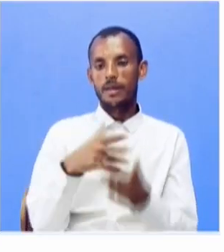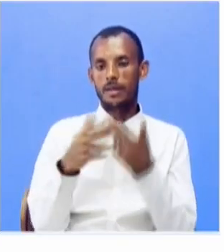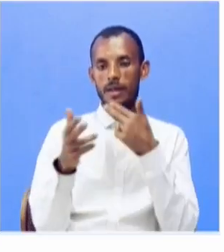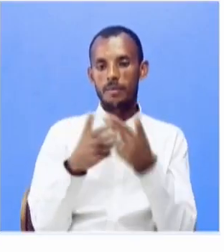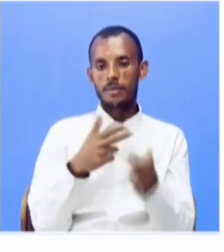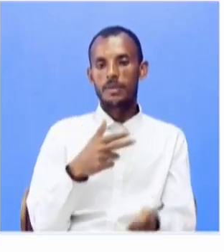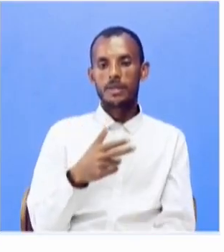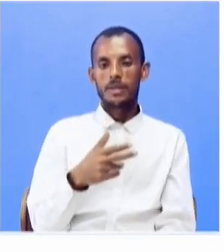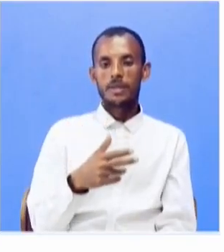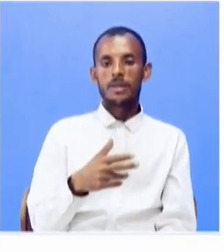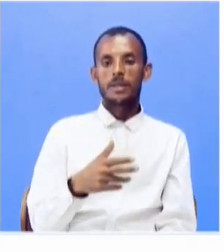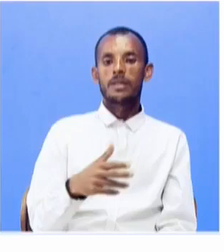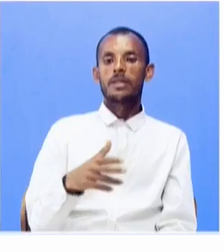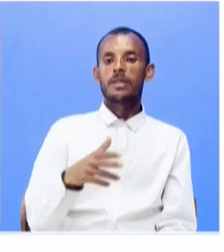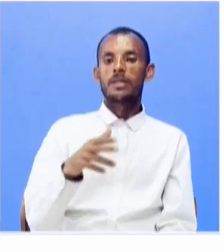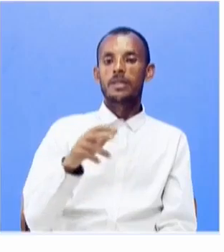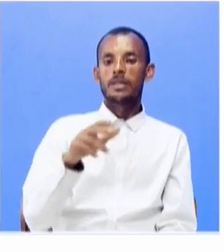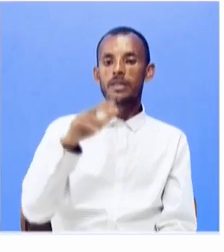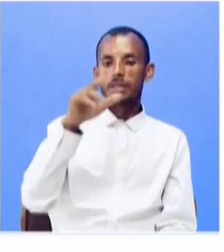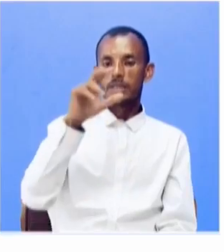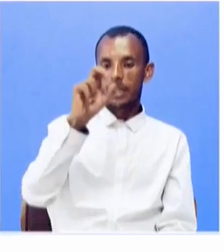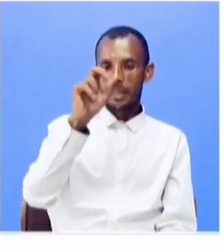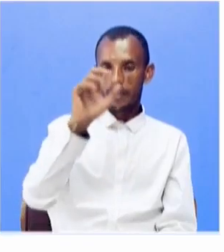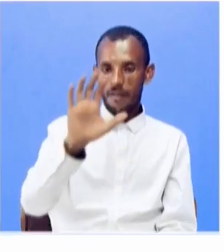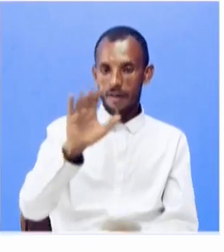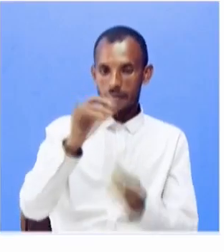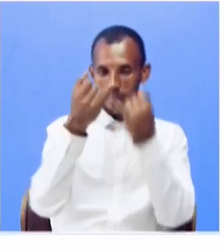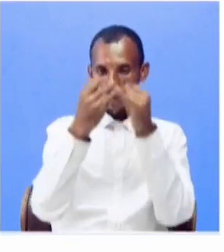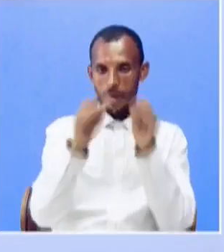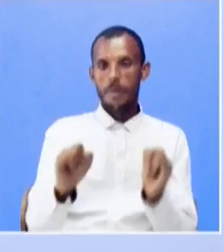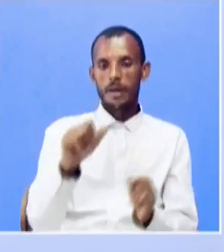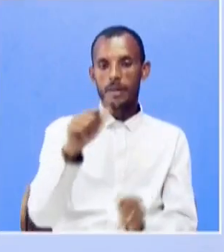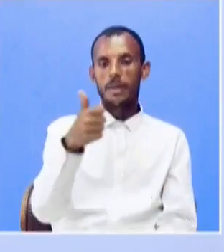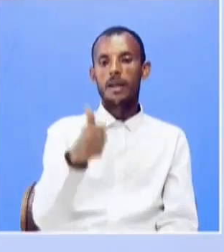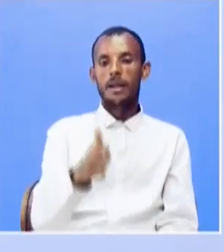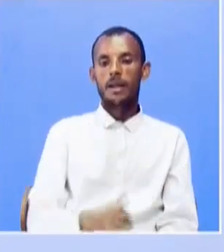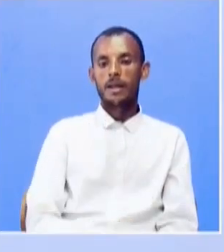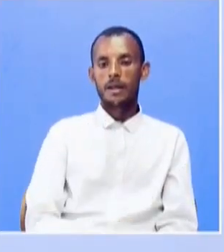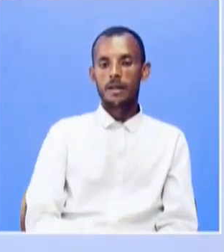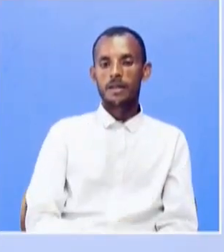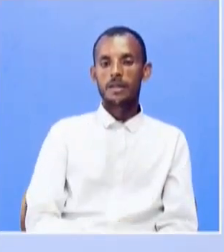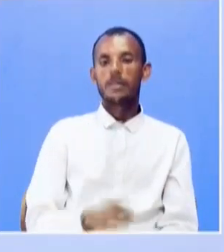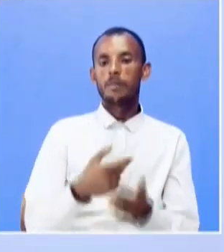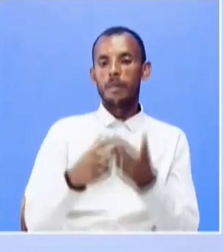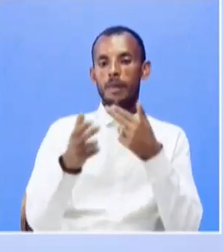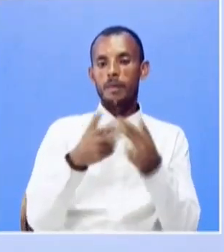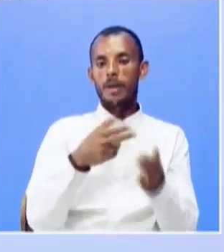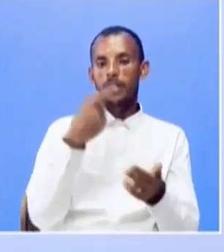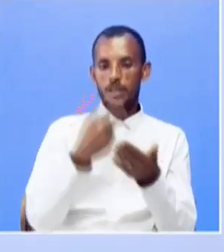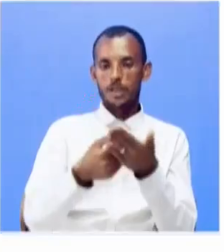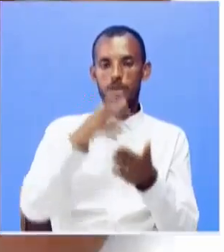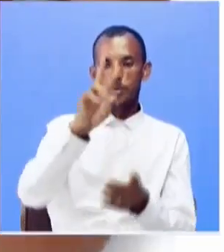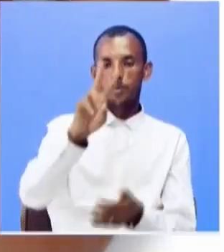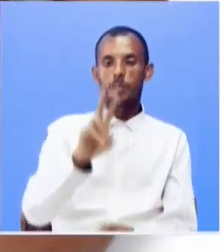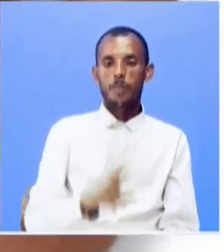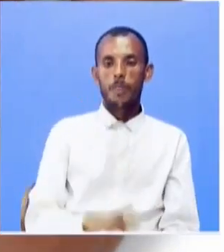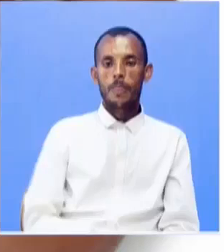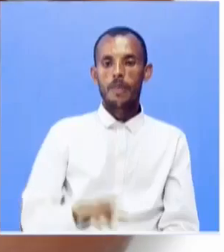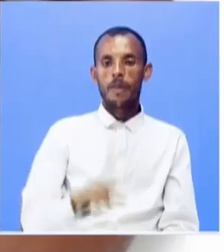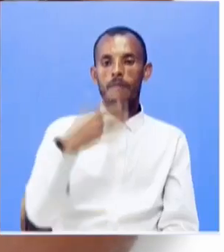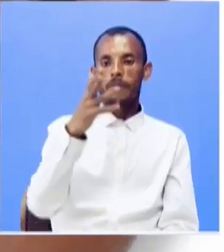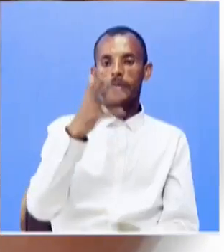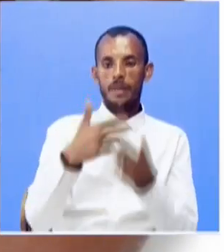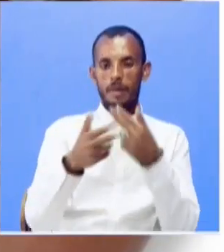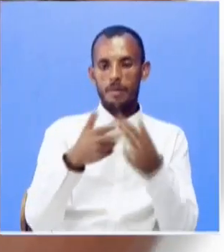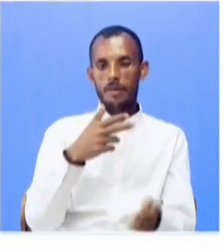times 35 divided by 10. Let's multiply these two. 15